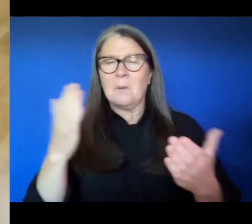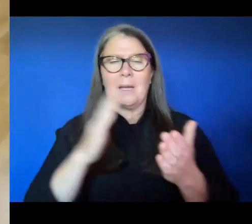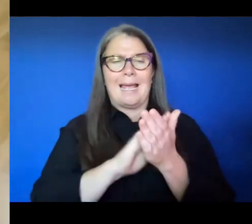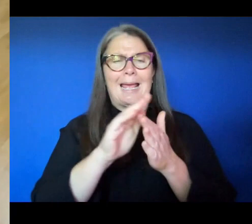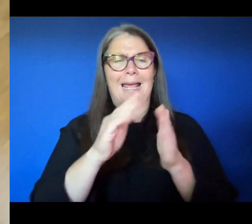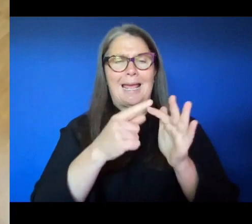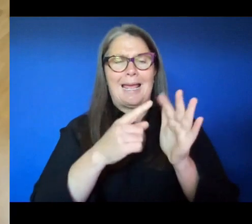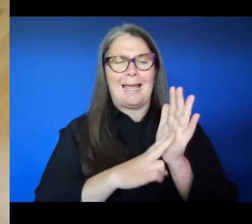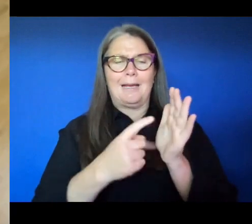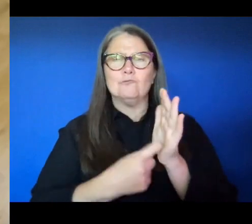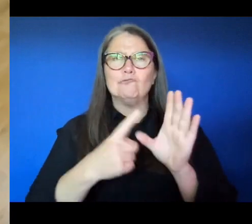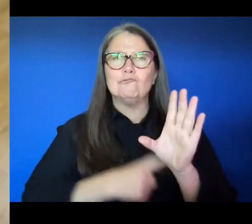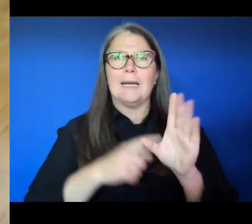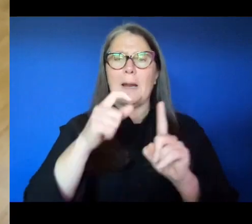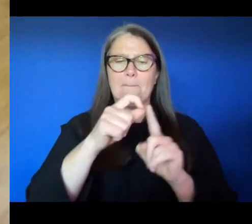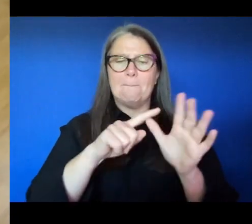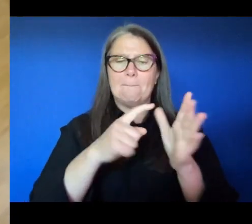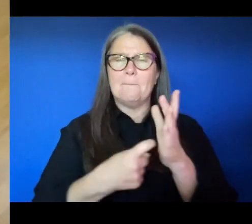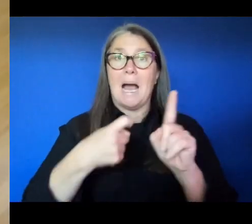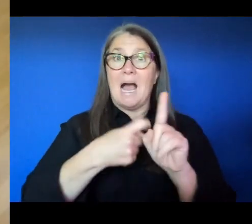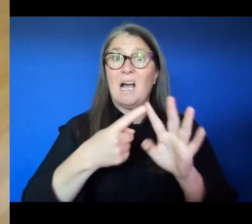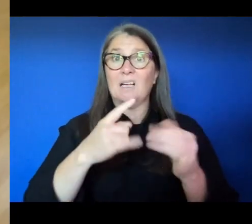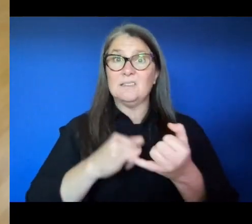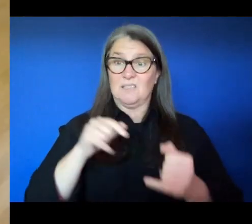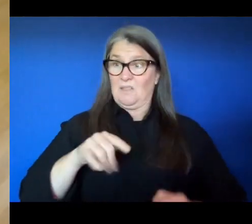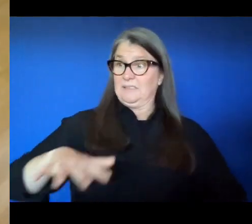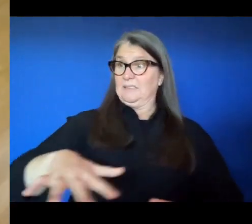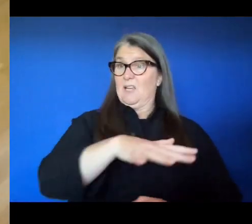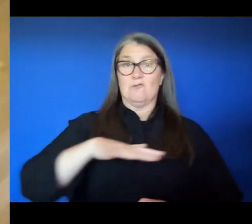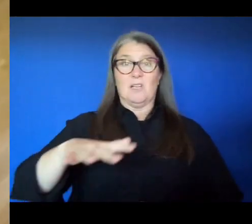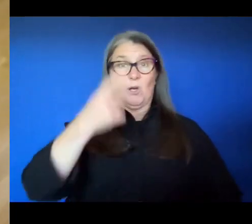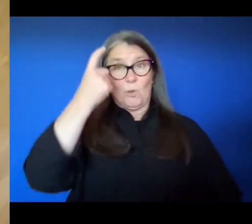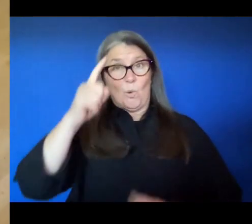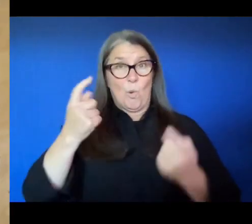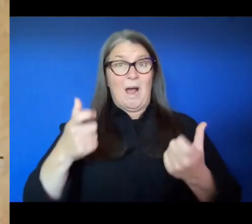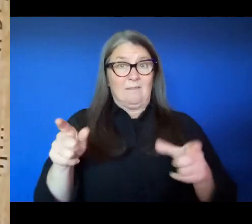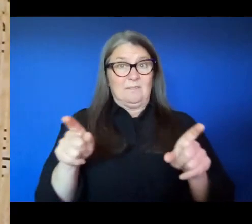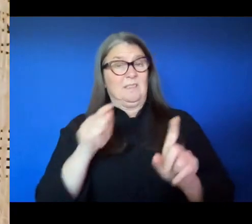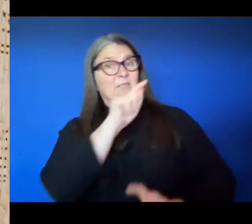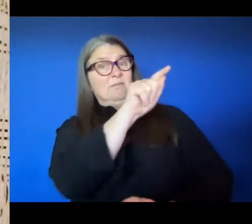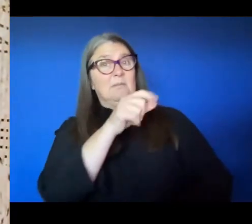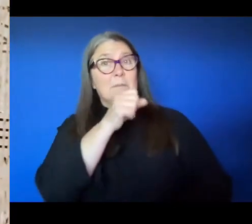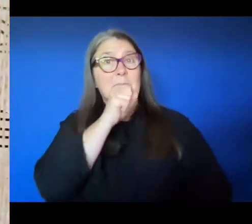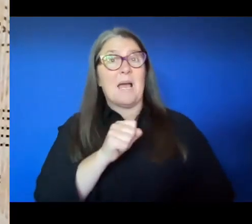person for whom this suburb is named, I believe, he was the New South Wales Premier